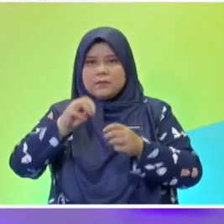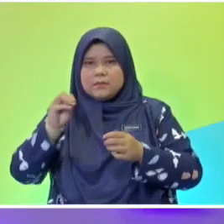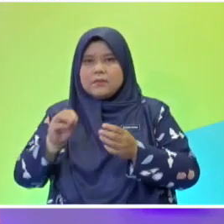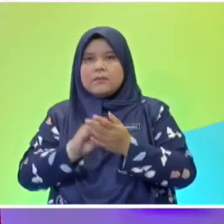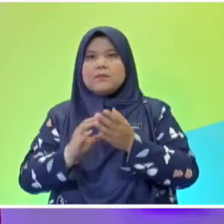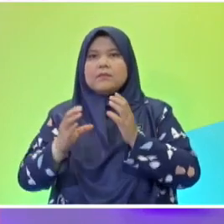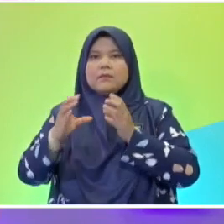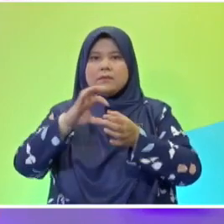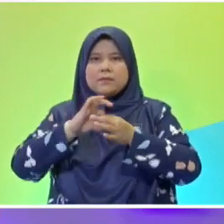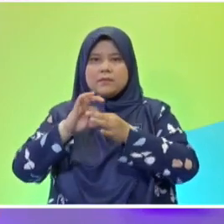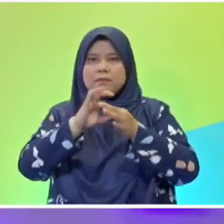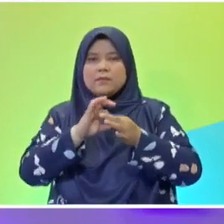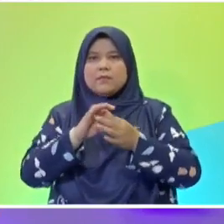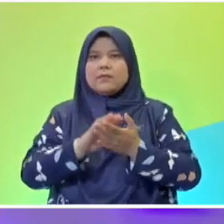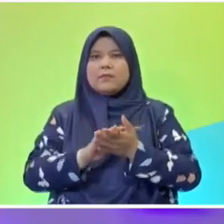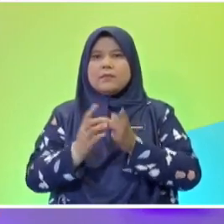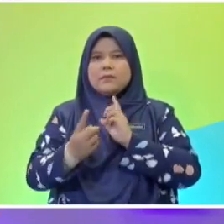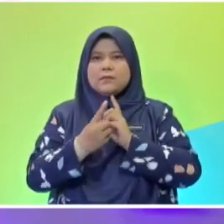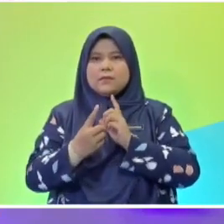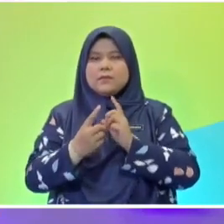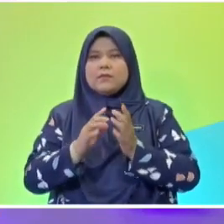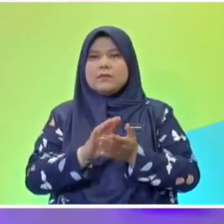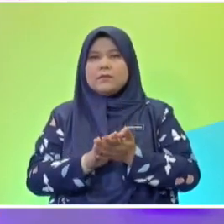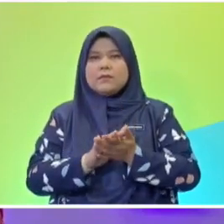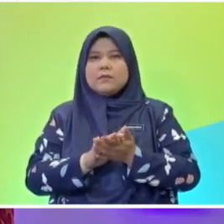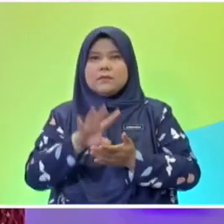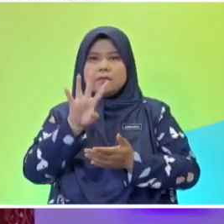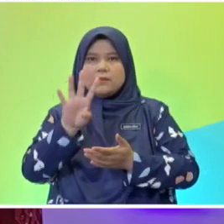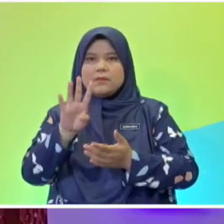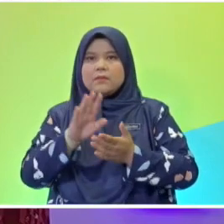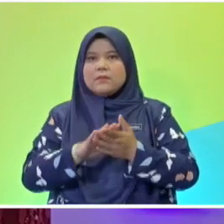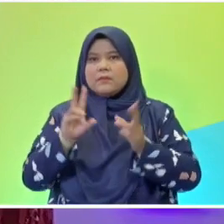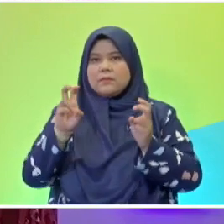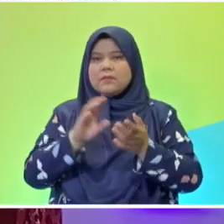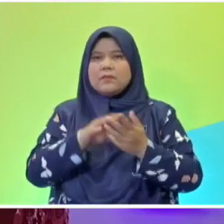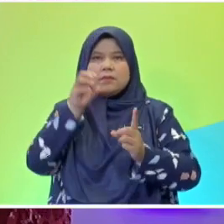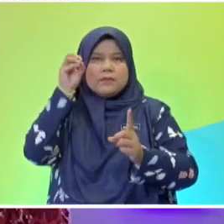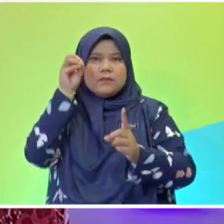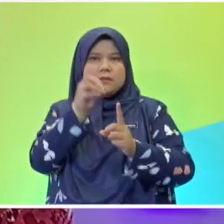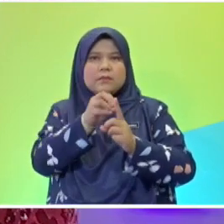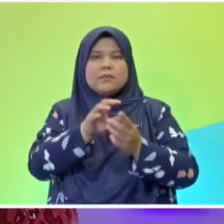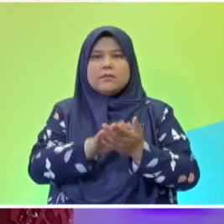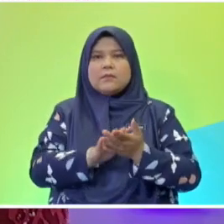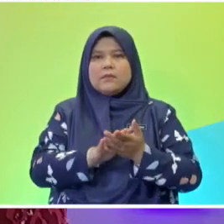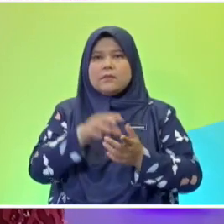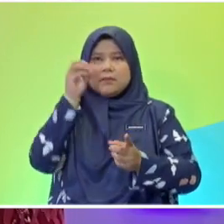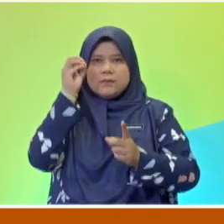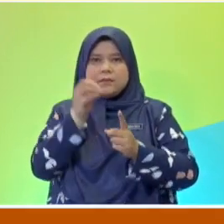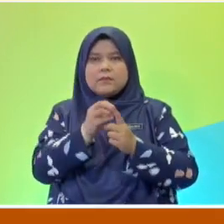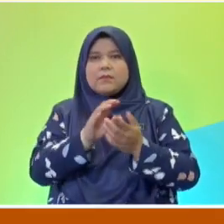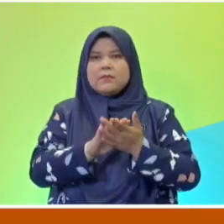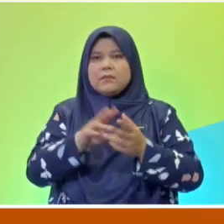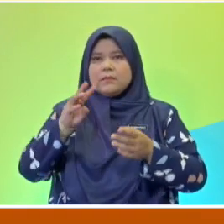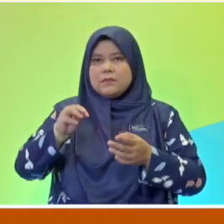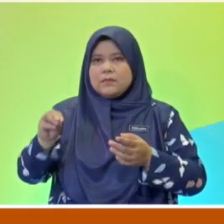with others. Okay, so there are 4 subject aims. And what about the objectives, Miss? Okay, for the objectives, the